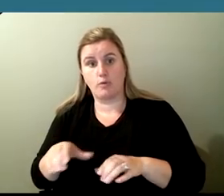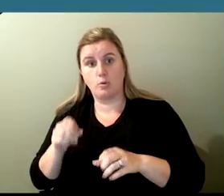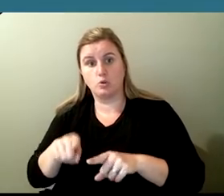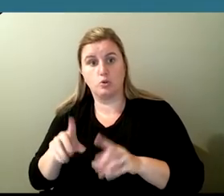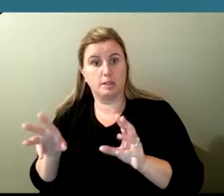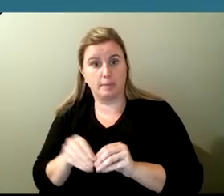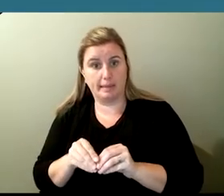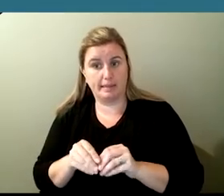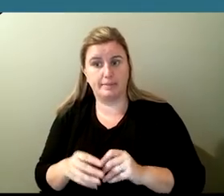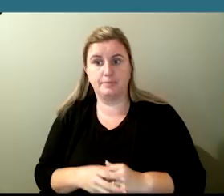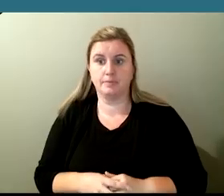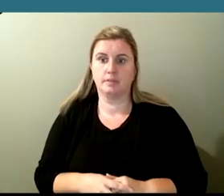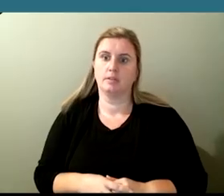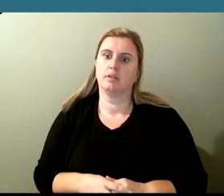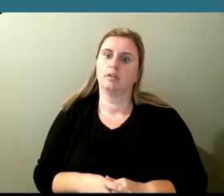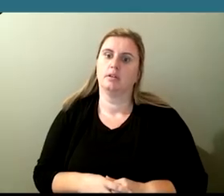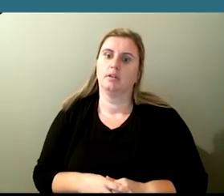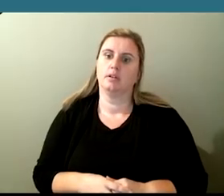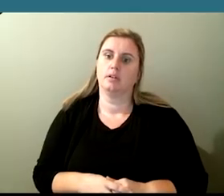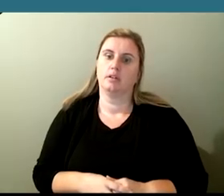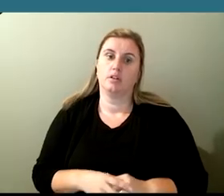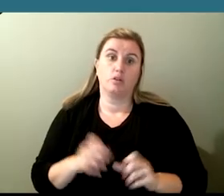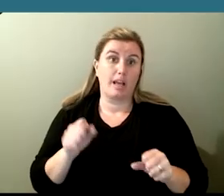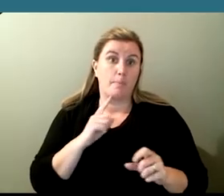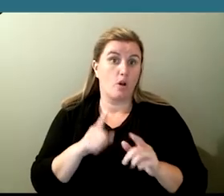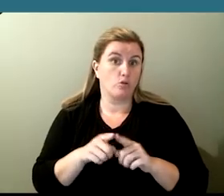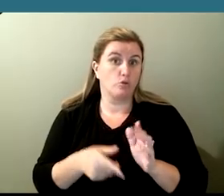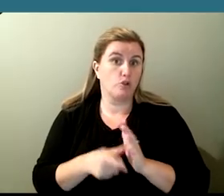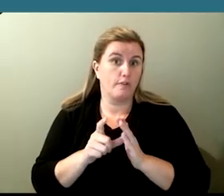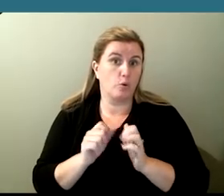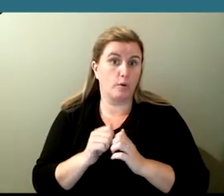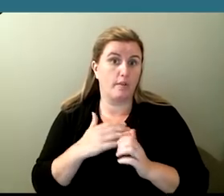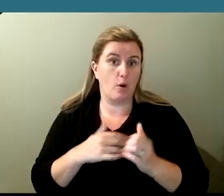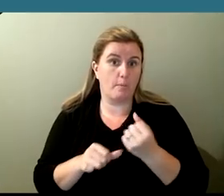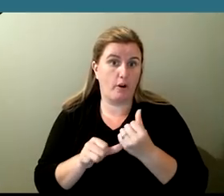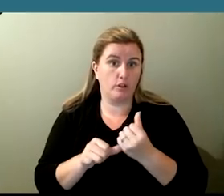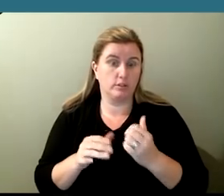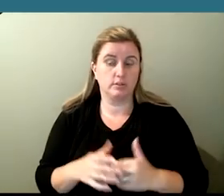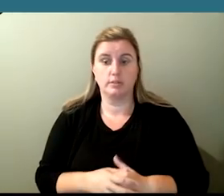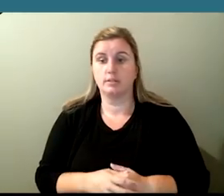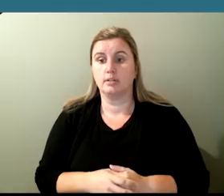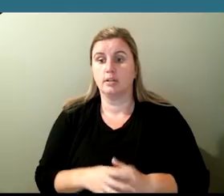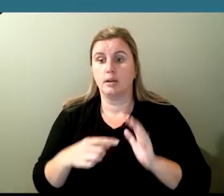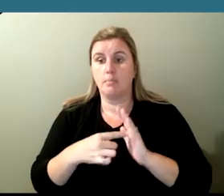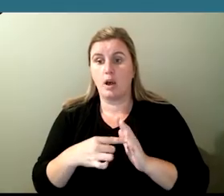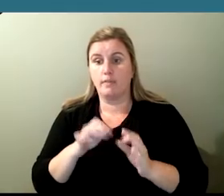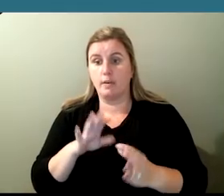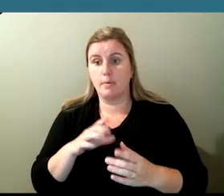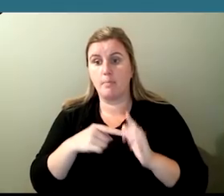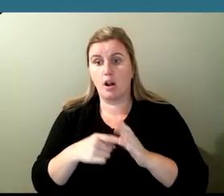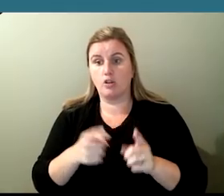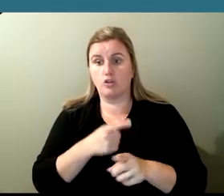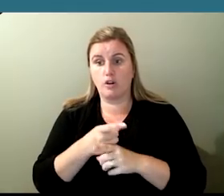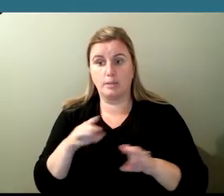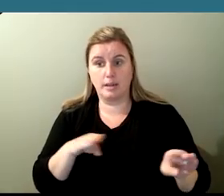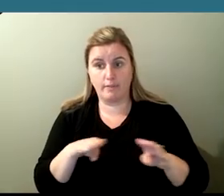meeting, something that that could also be reviewed with our peer educators. Model feedback, modeling the correct